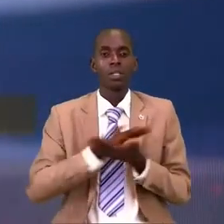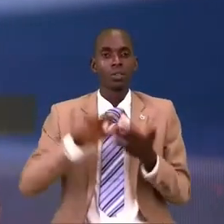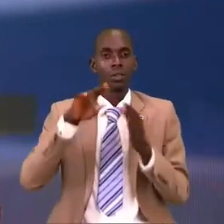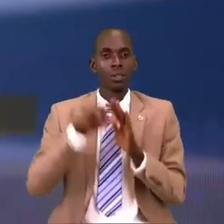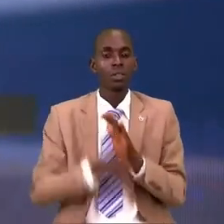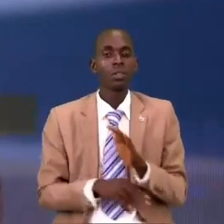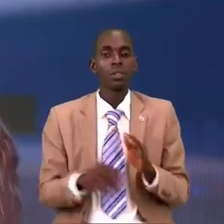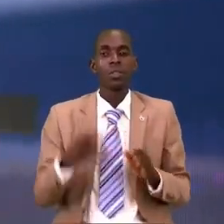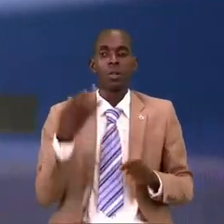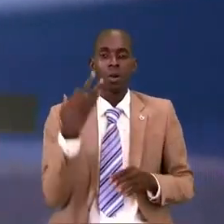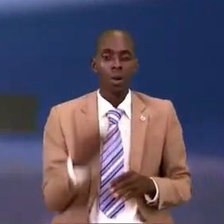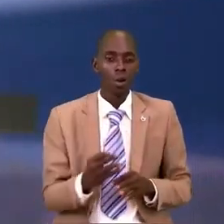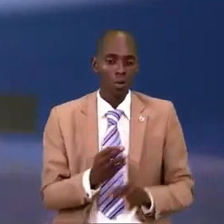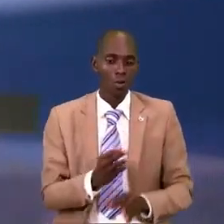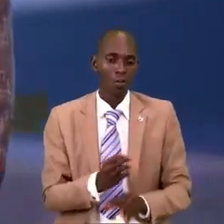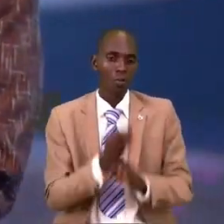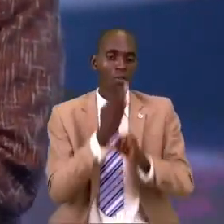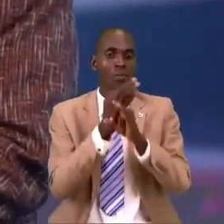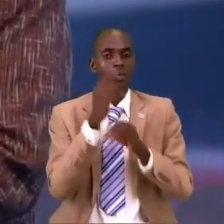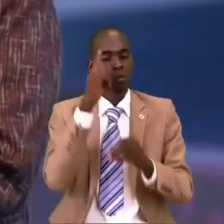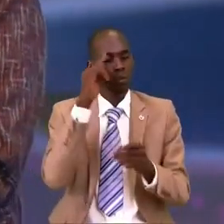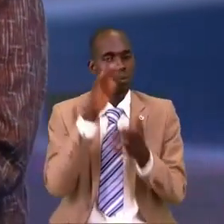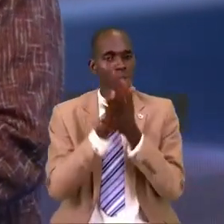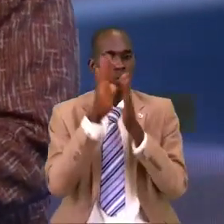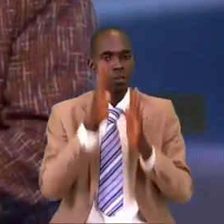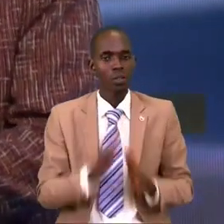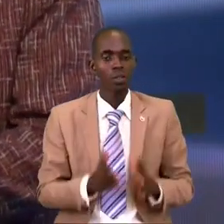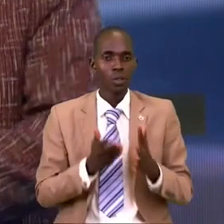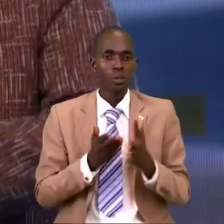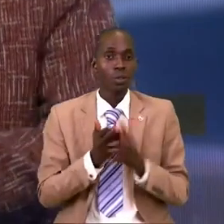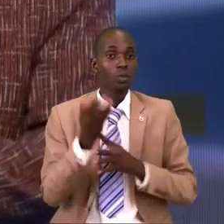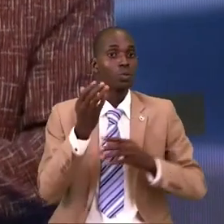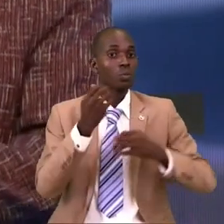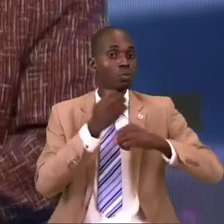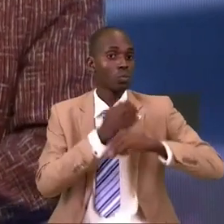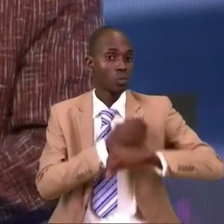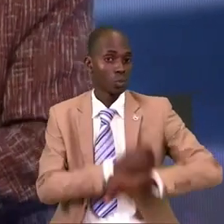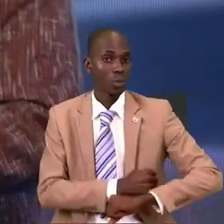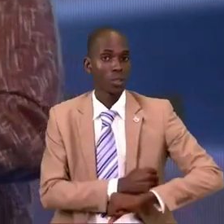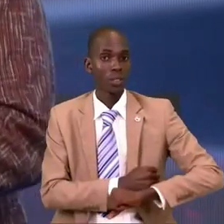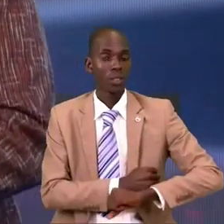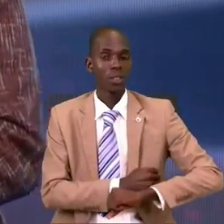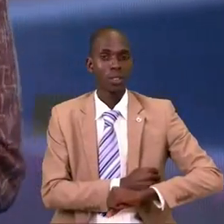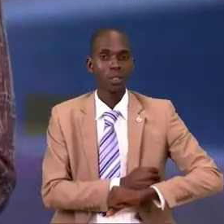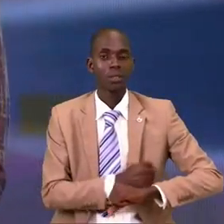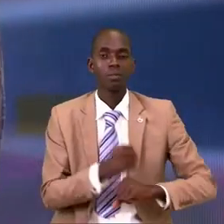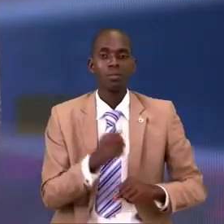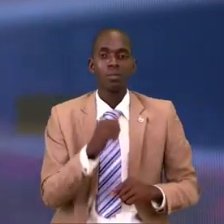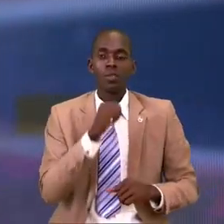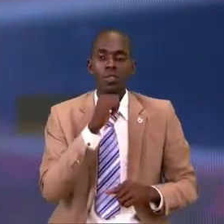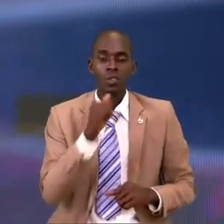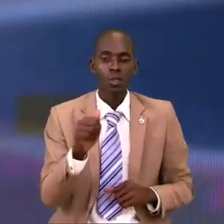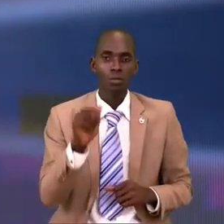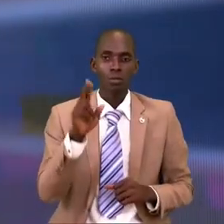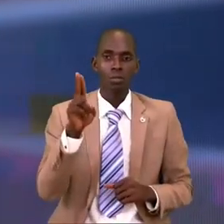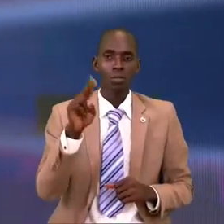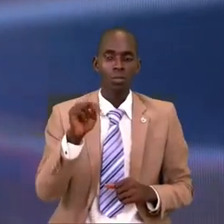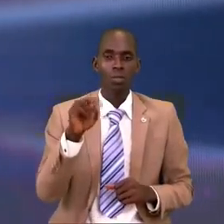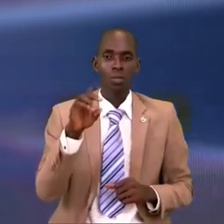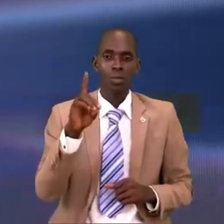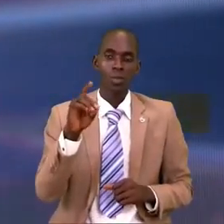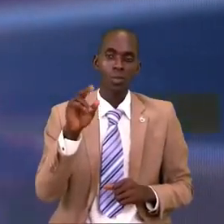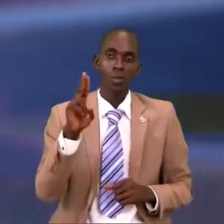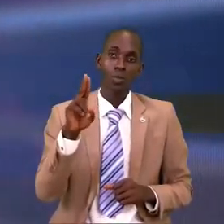unadulterated mercies. It tells us in Romans chapter 12, reading from verse 1. I beseech you